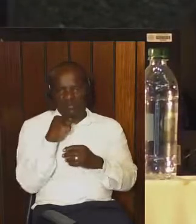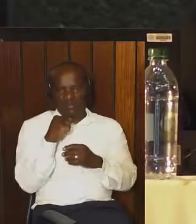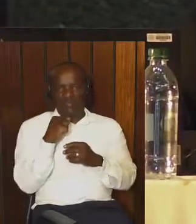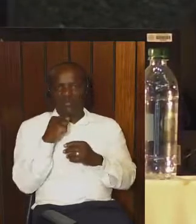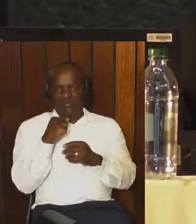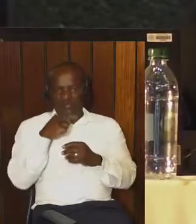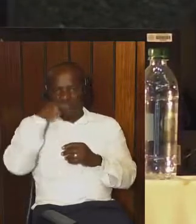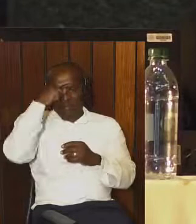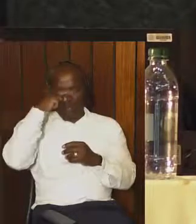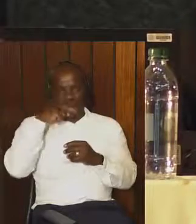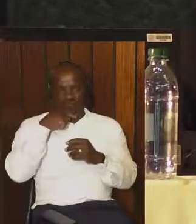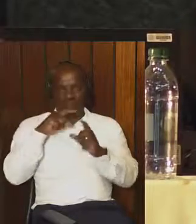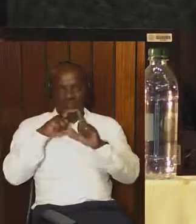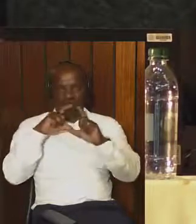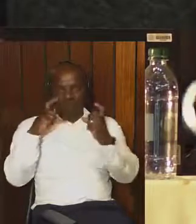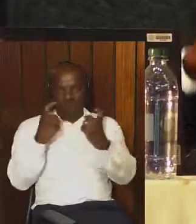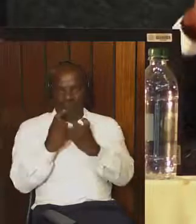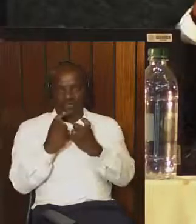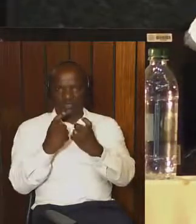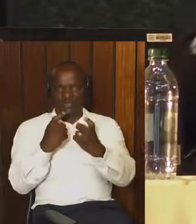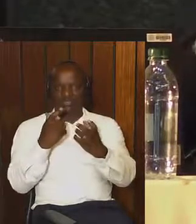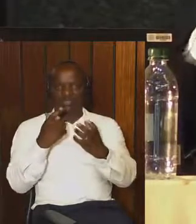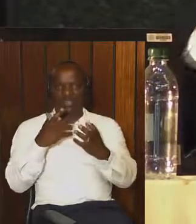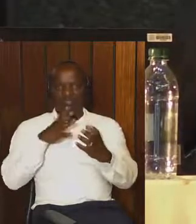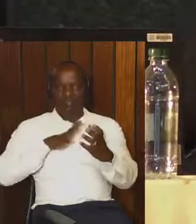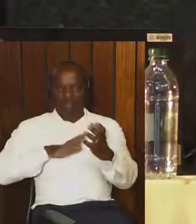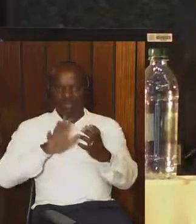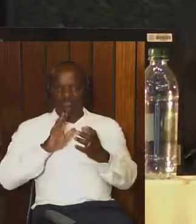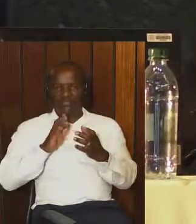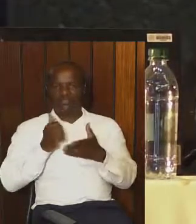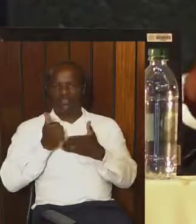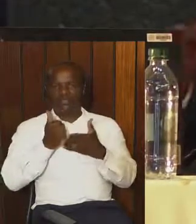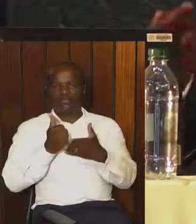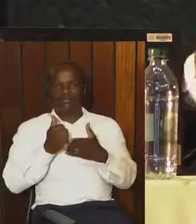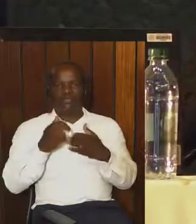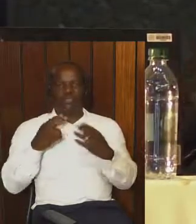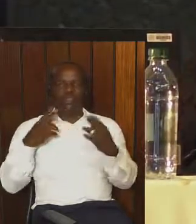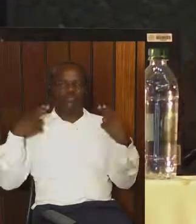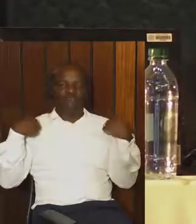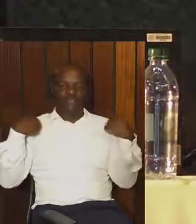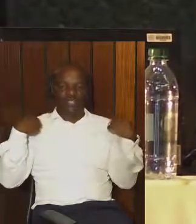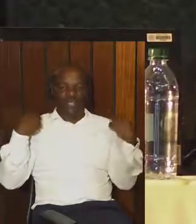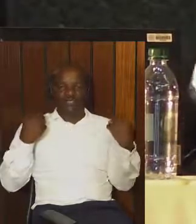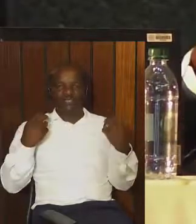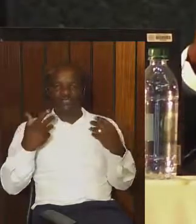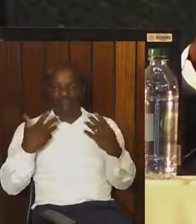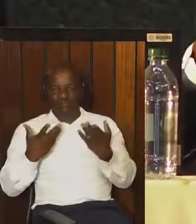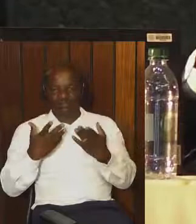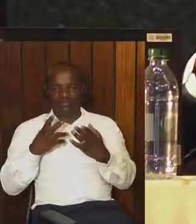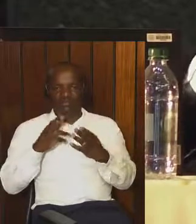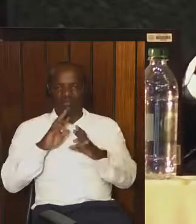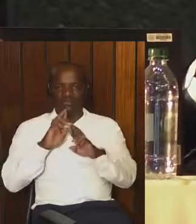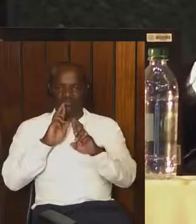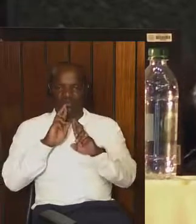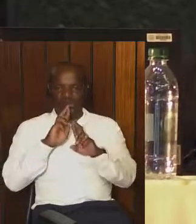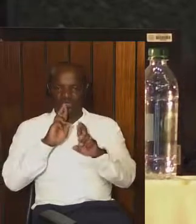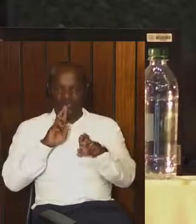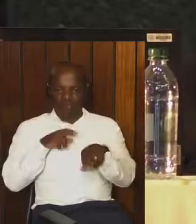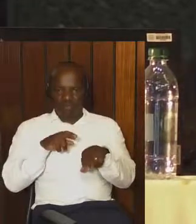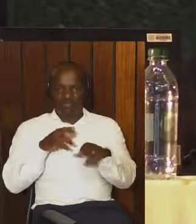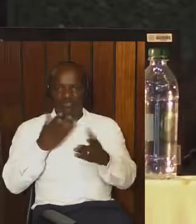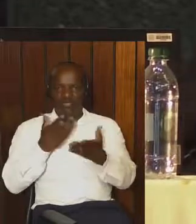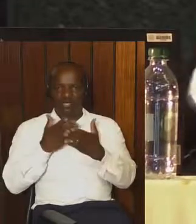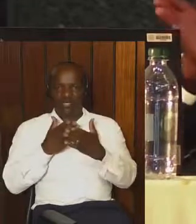portfolio committee, but more by honor or a check or an official, reporting or honor or